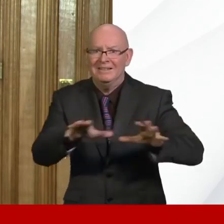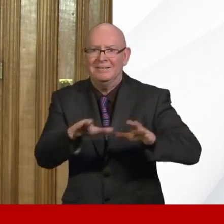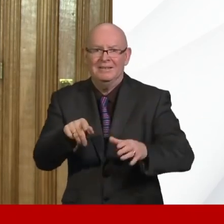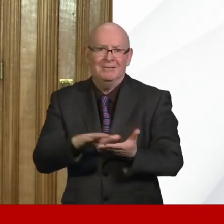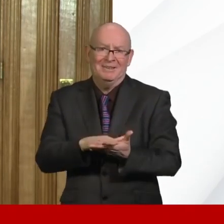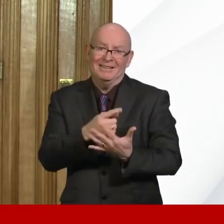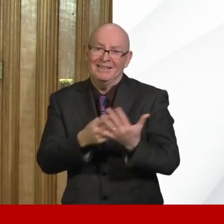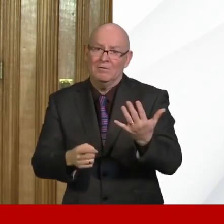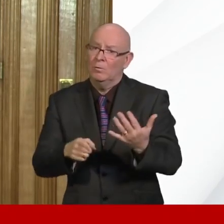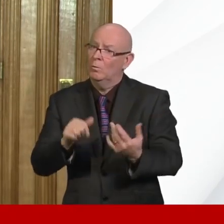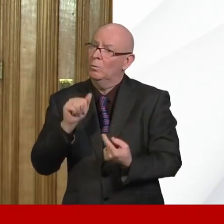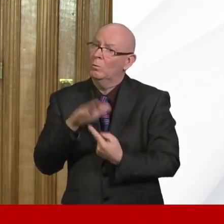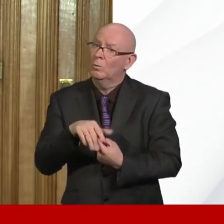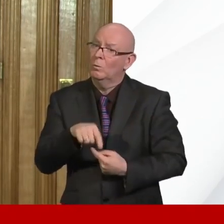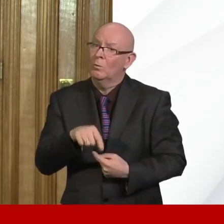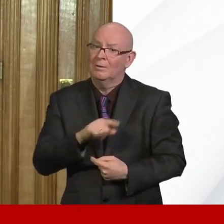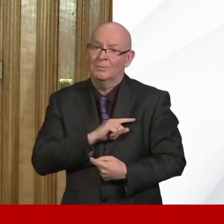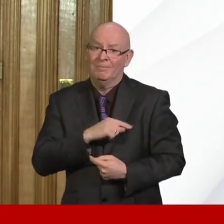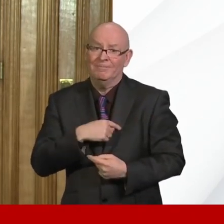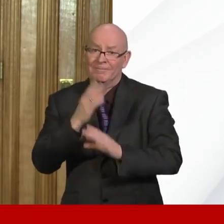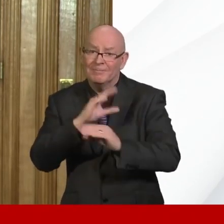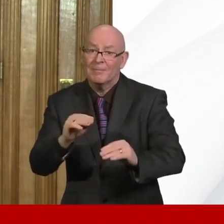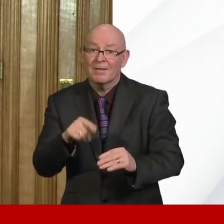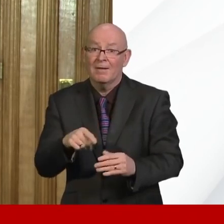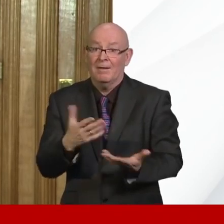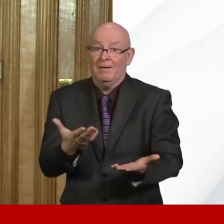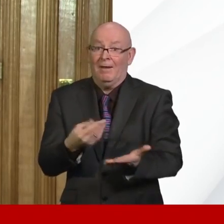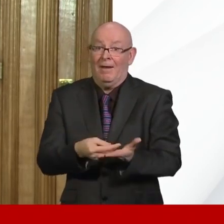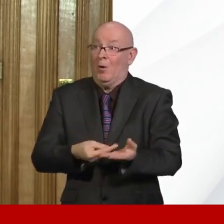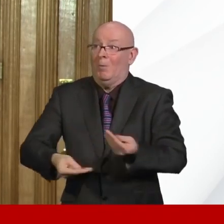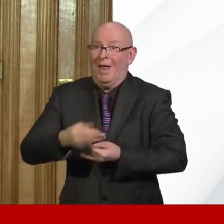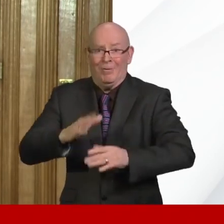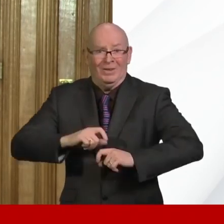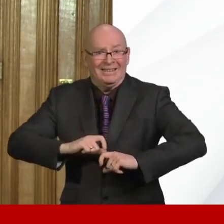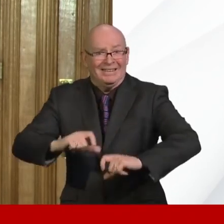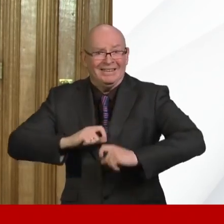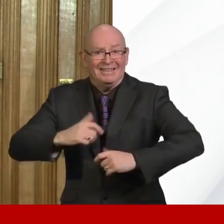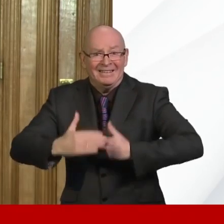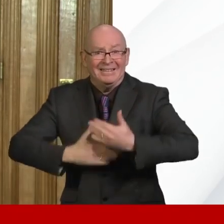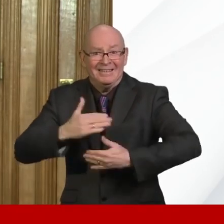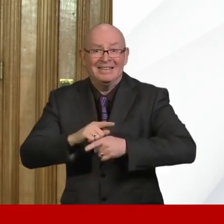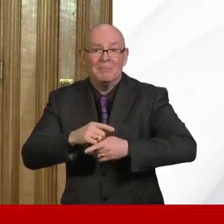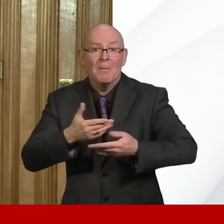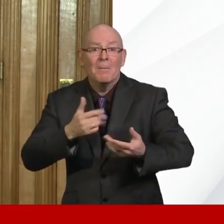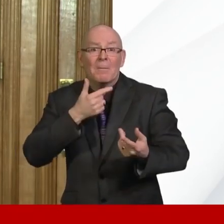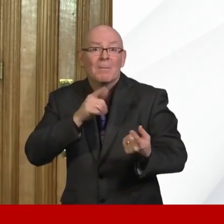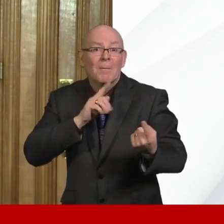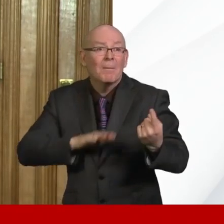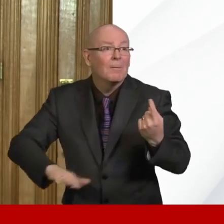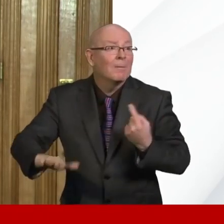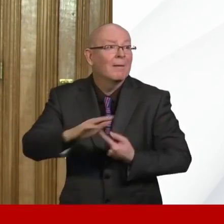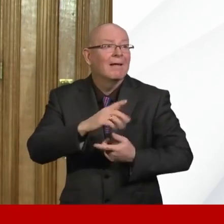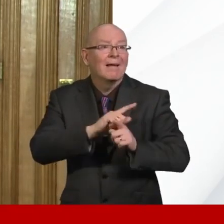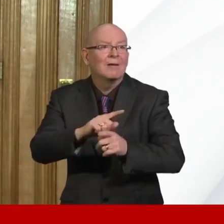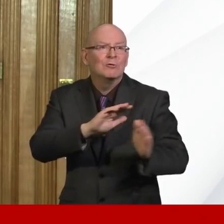We're making provisions to supply meals and vouchers for children eligible for free school meals. And